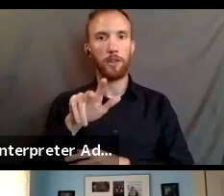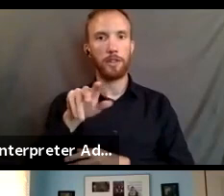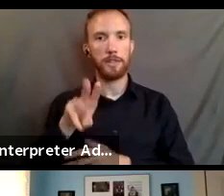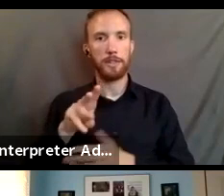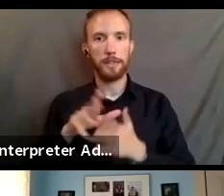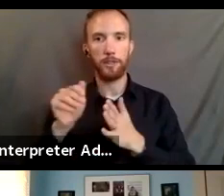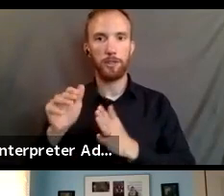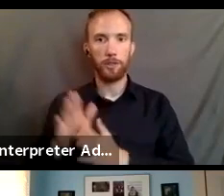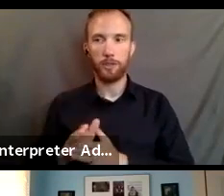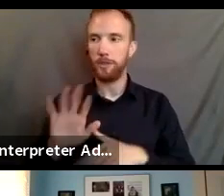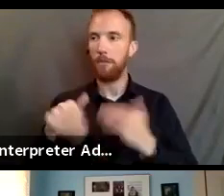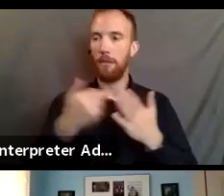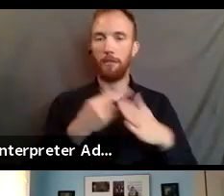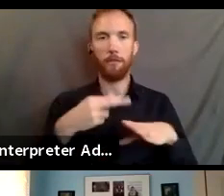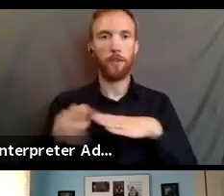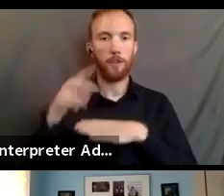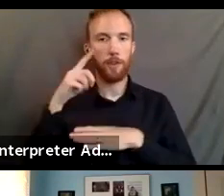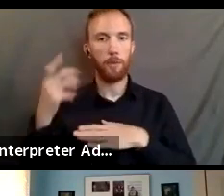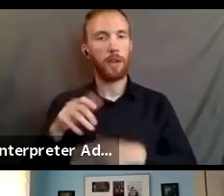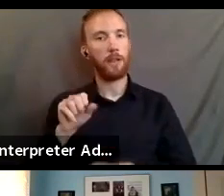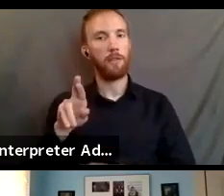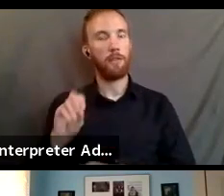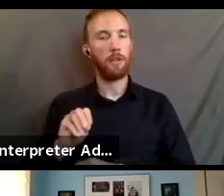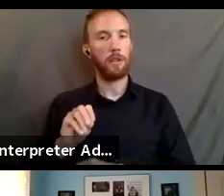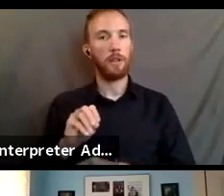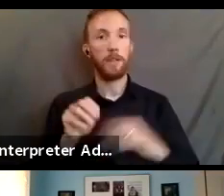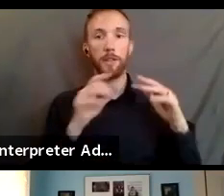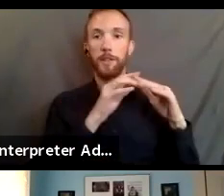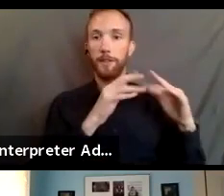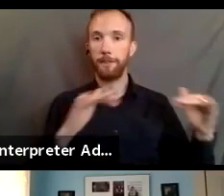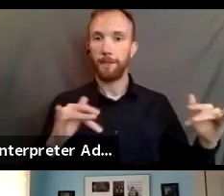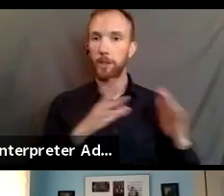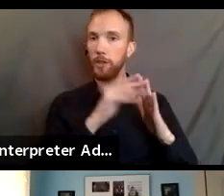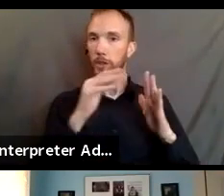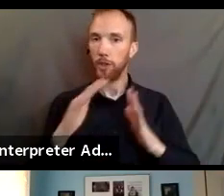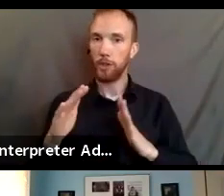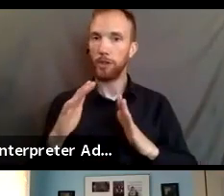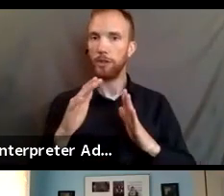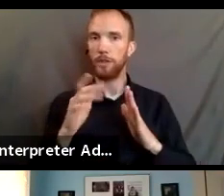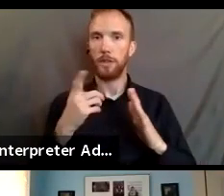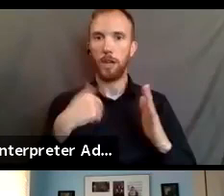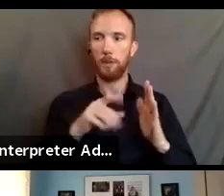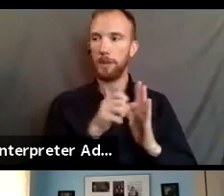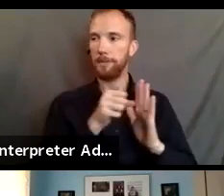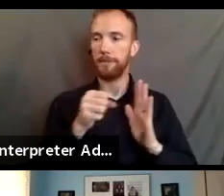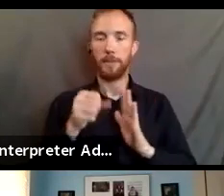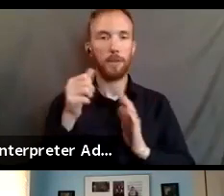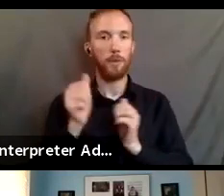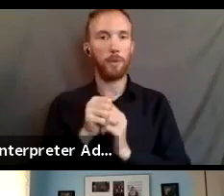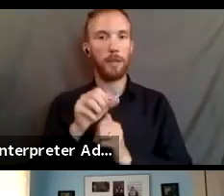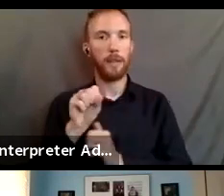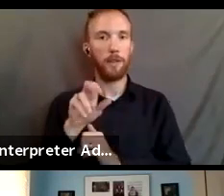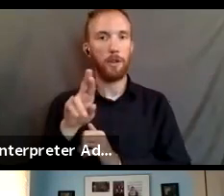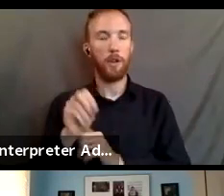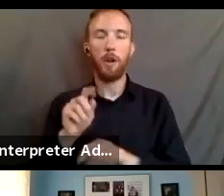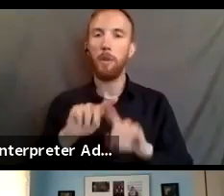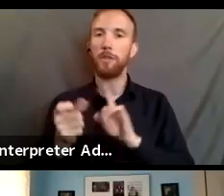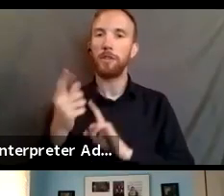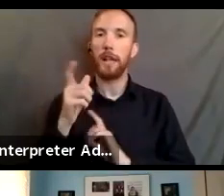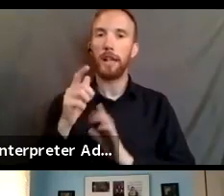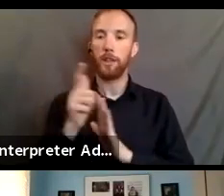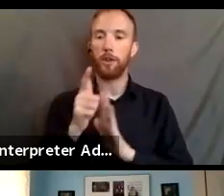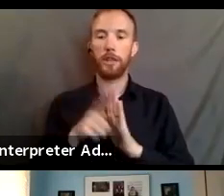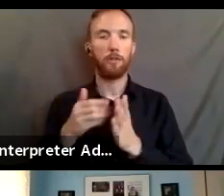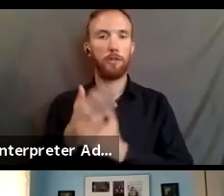being referred to sros not only are diverse learners being disproportionately referred to sros their legal rights to their ieps and